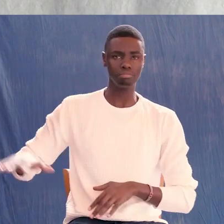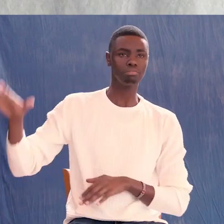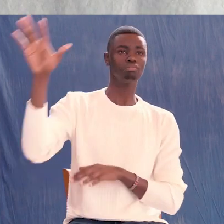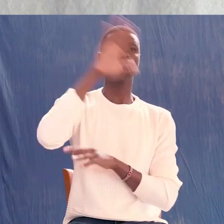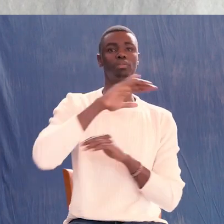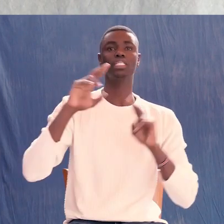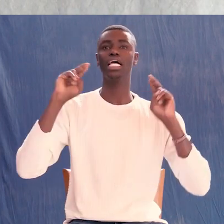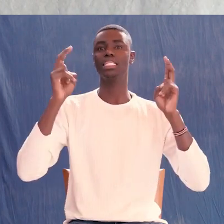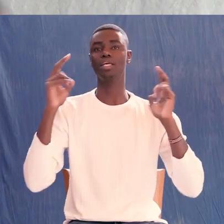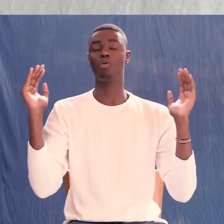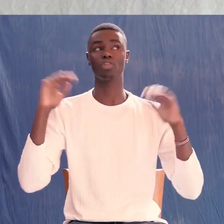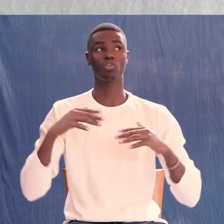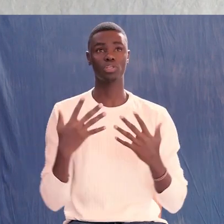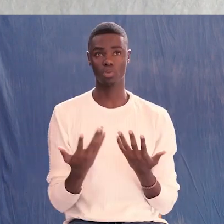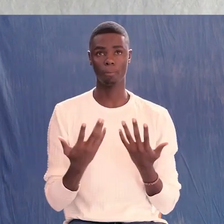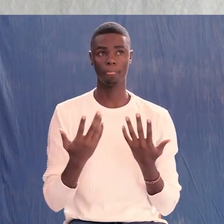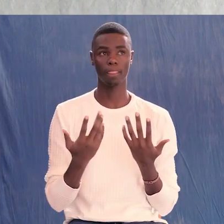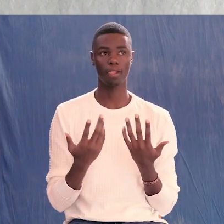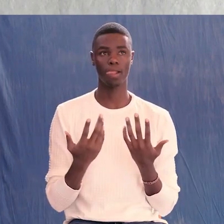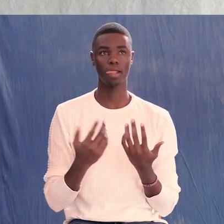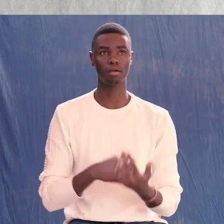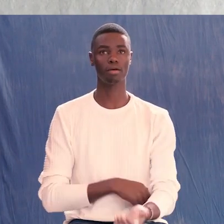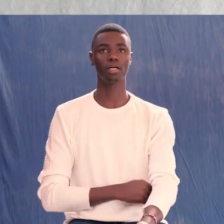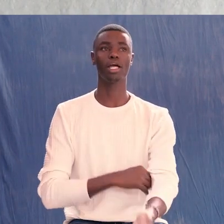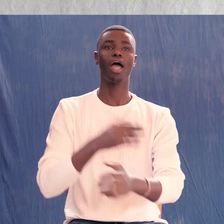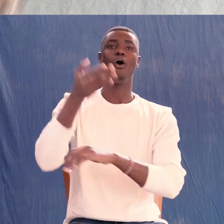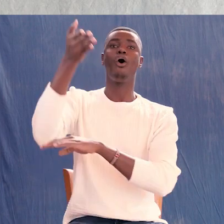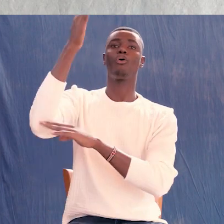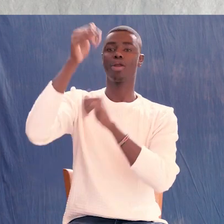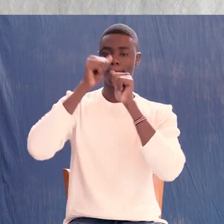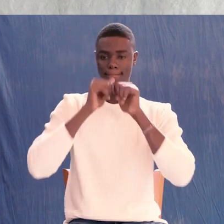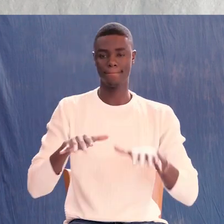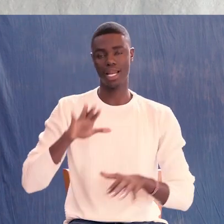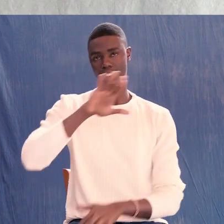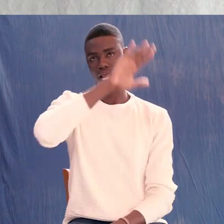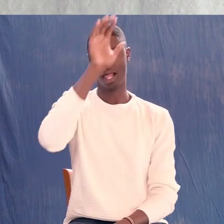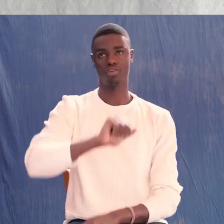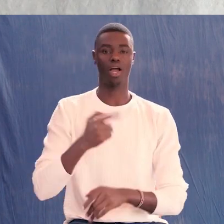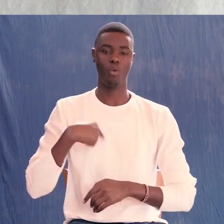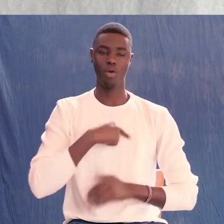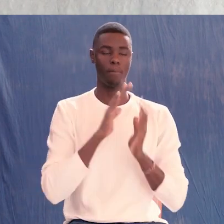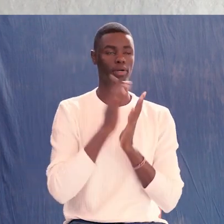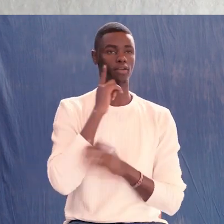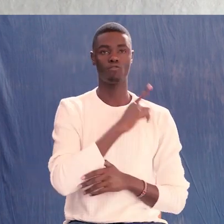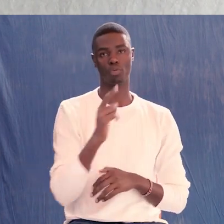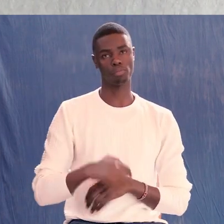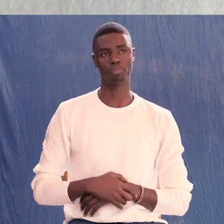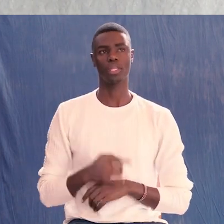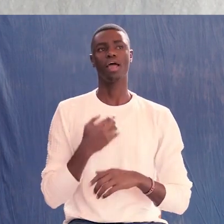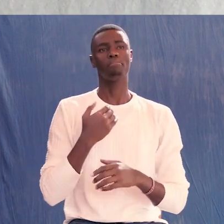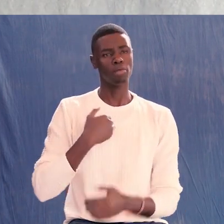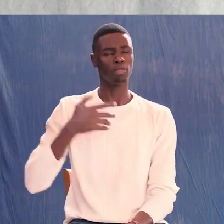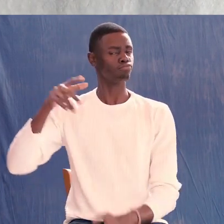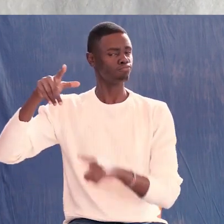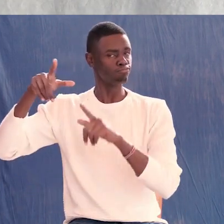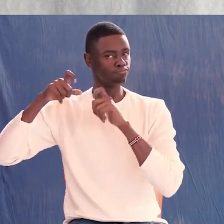theme of the conference was God bless Africa. we're praying for you. But I got to listen